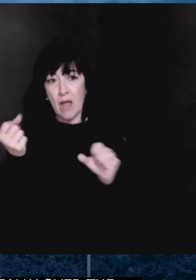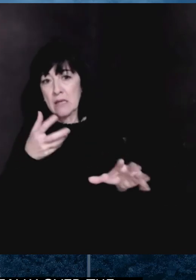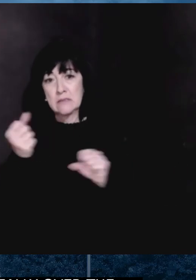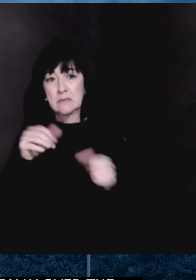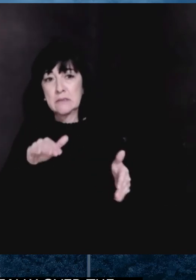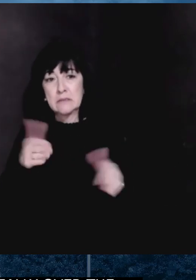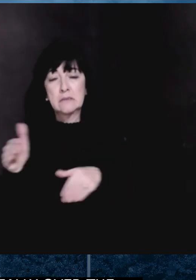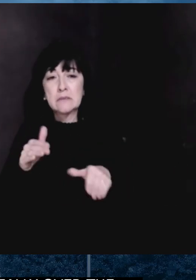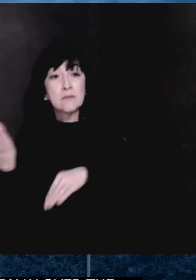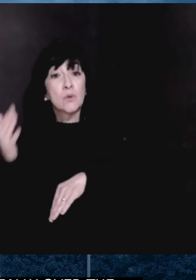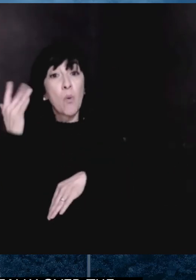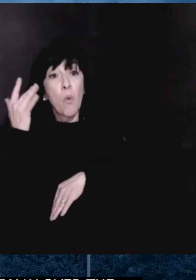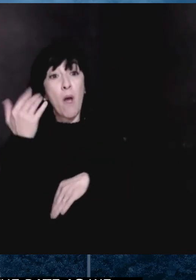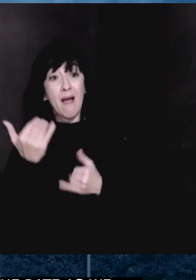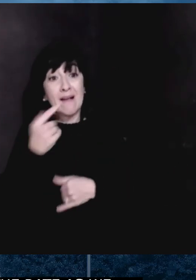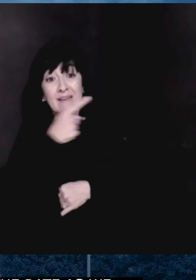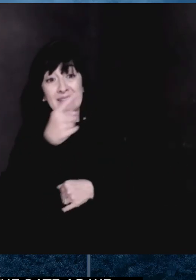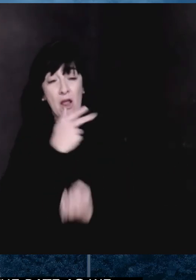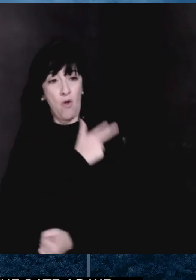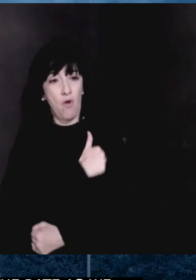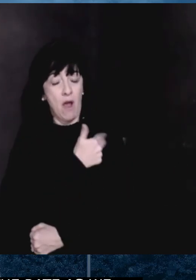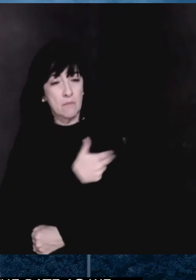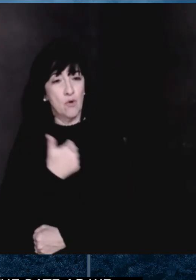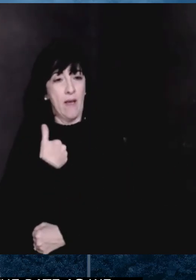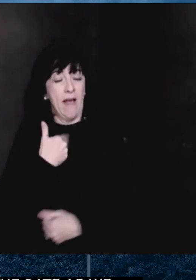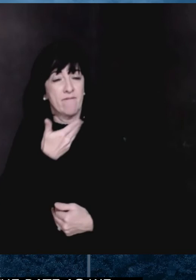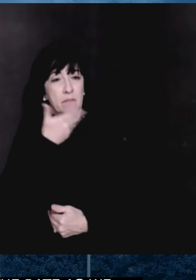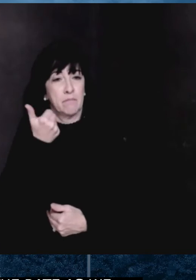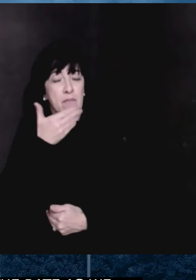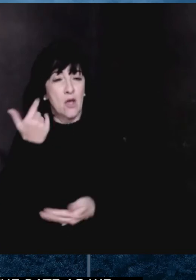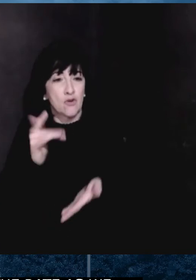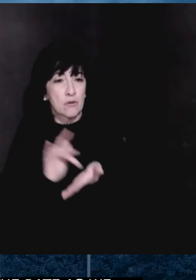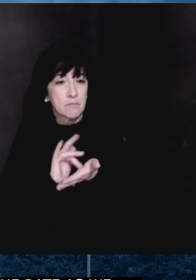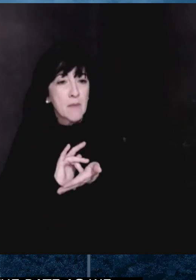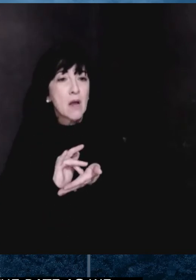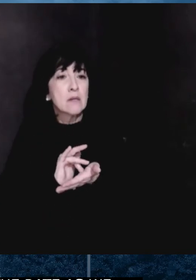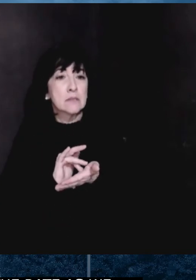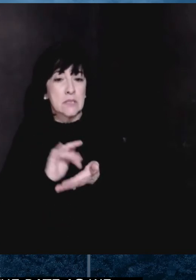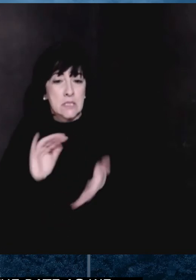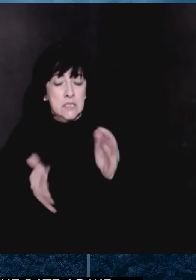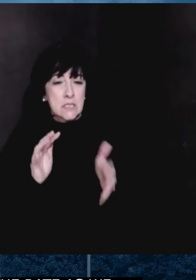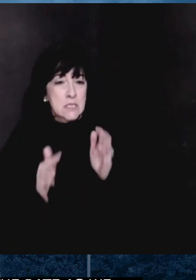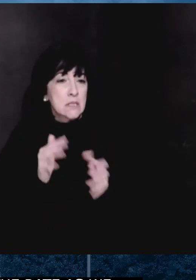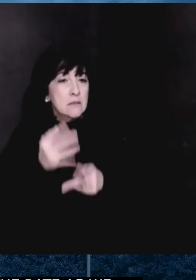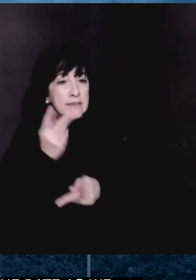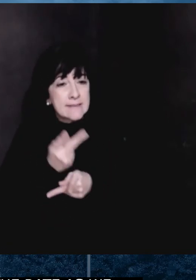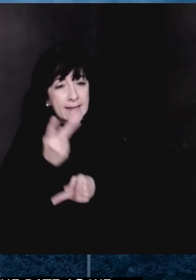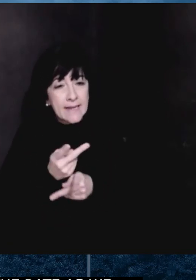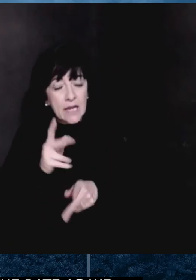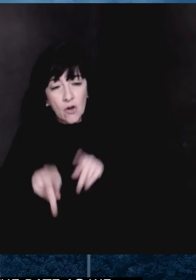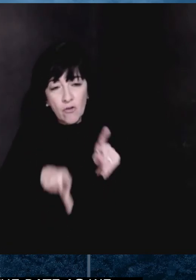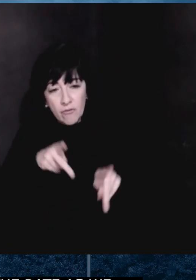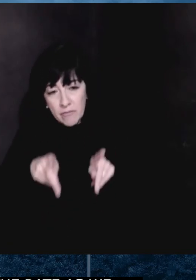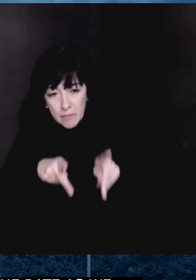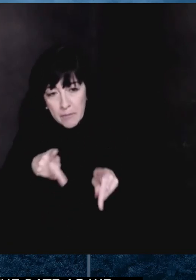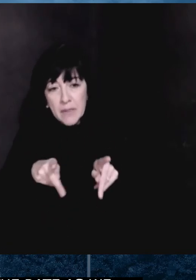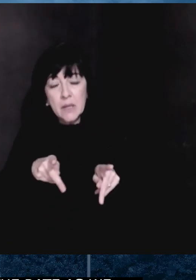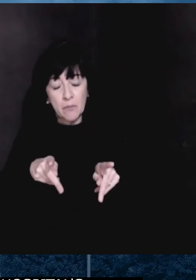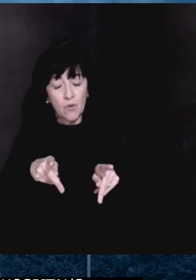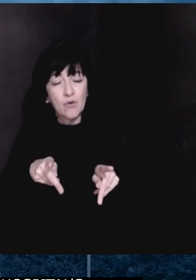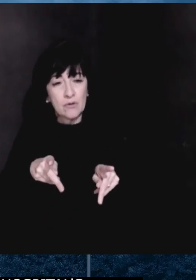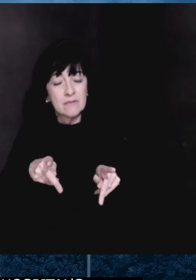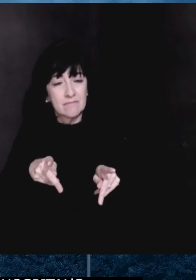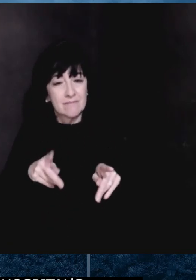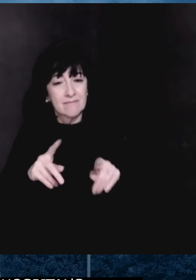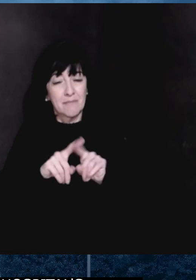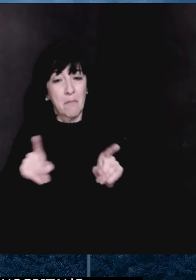the hospital's ability to treat the patients, our continued focus on protecting those populations, and